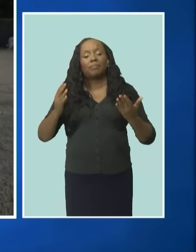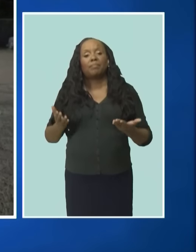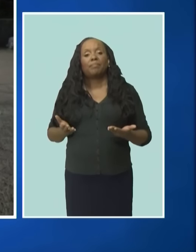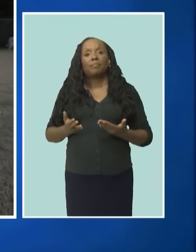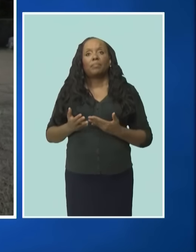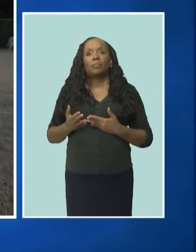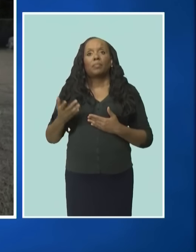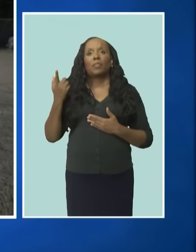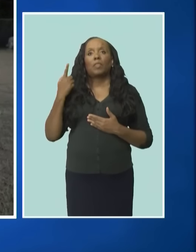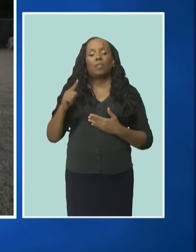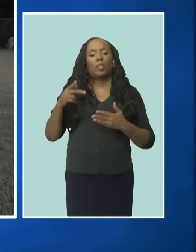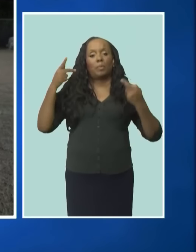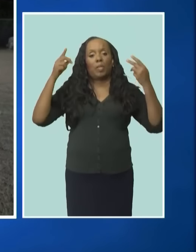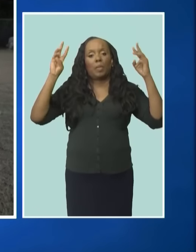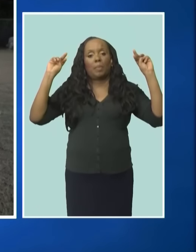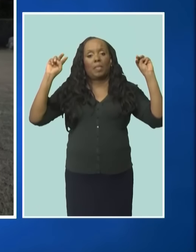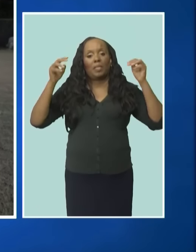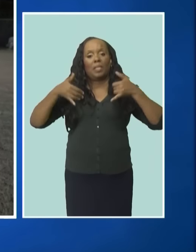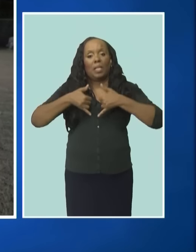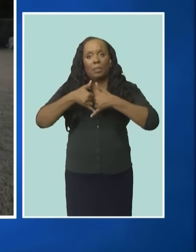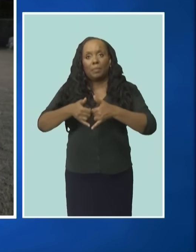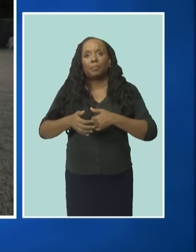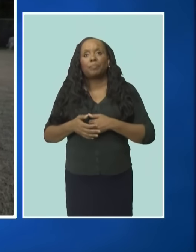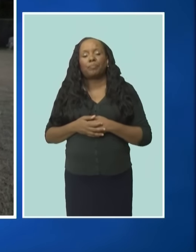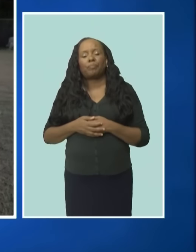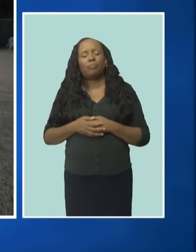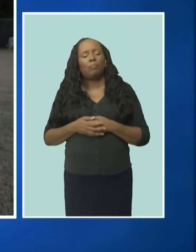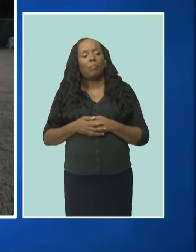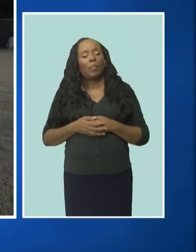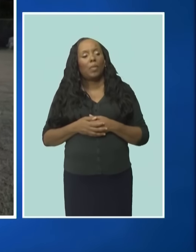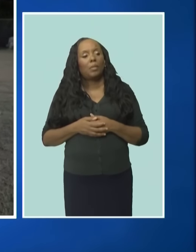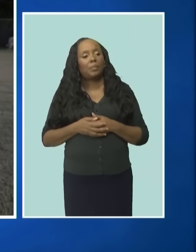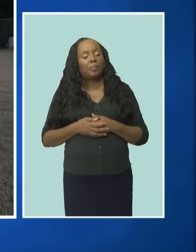in the Premier Cup. Beyond your skill and beyond